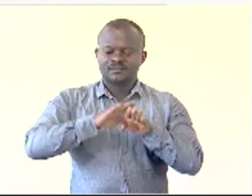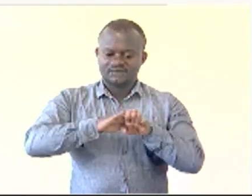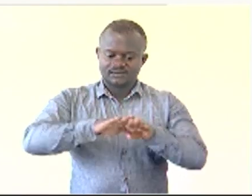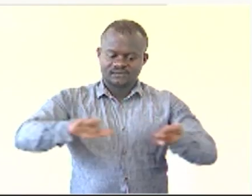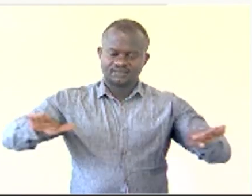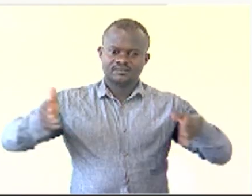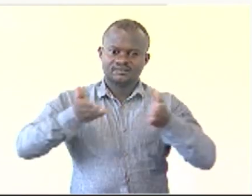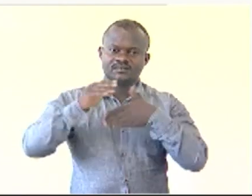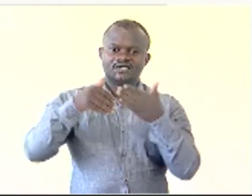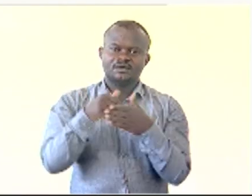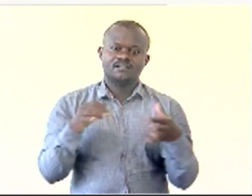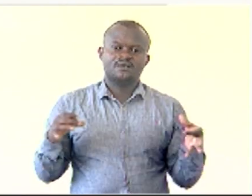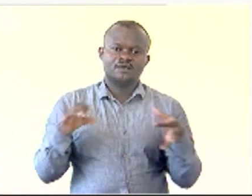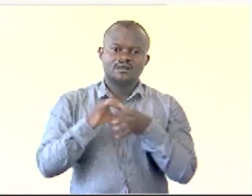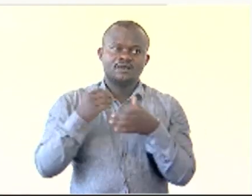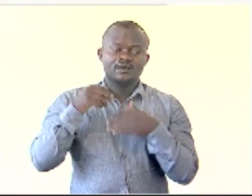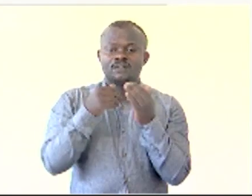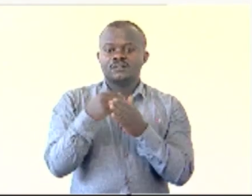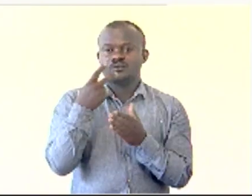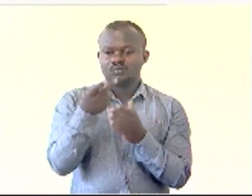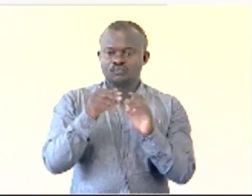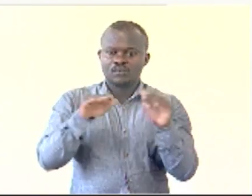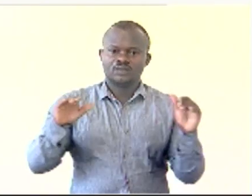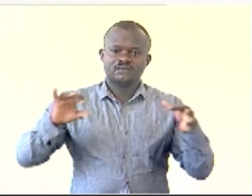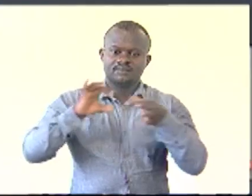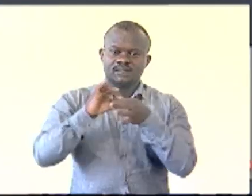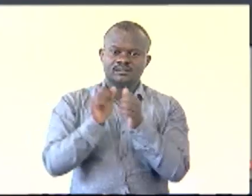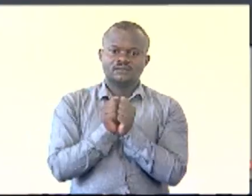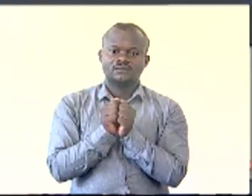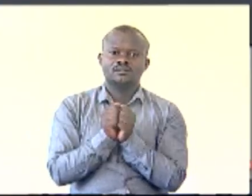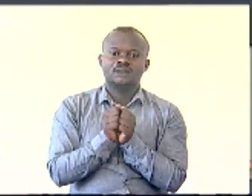where bones meet. Where two bones meet,